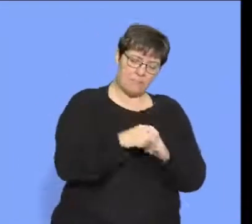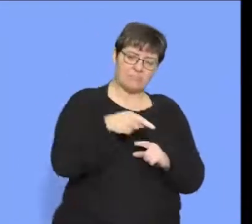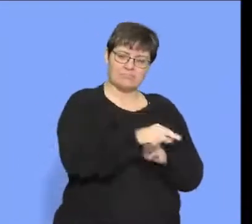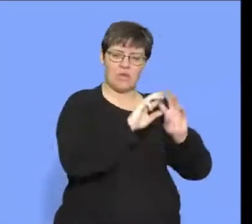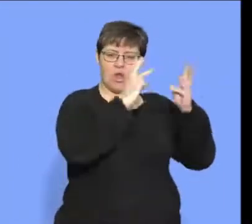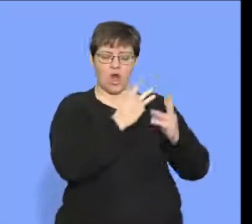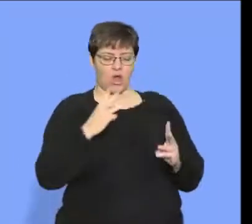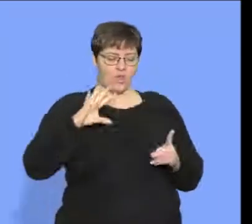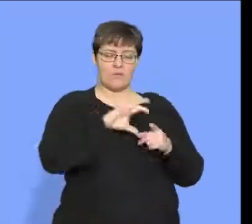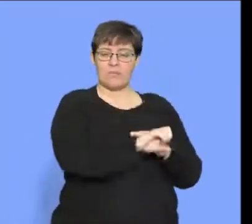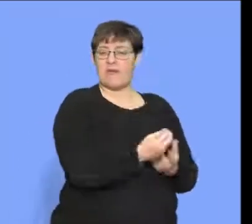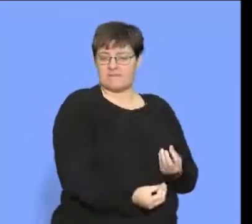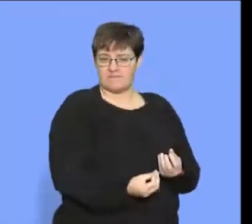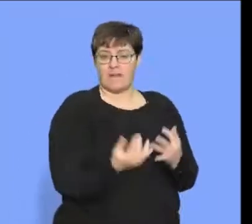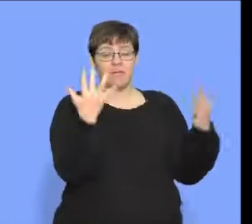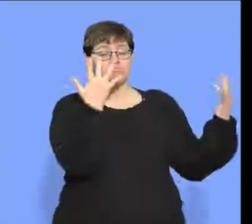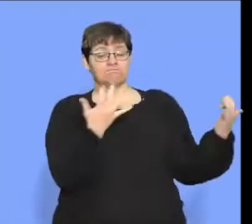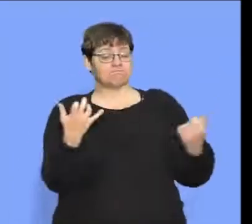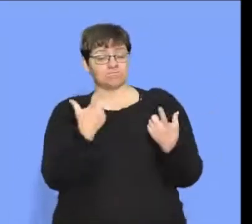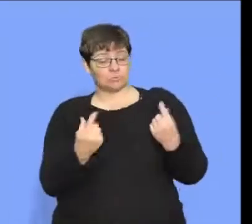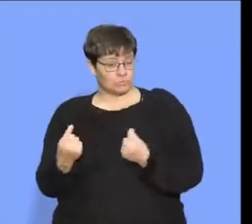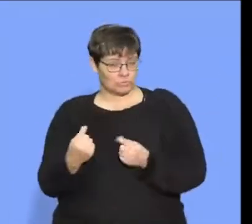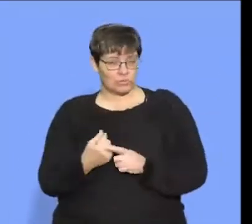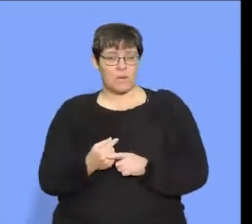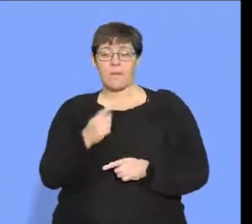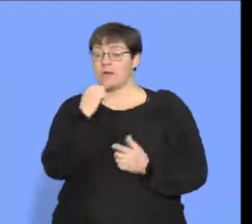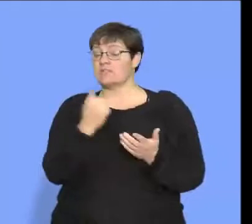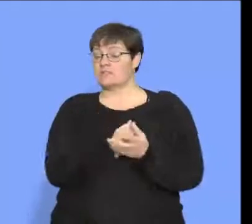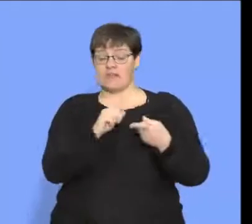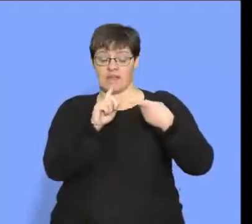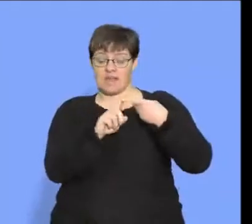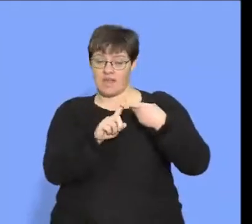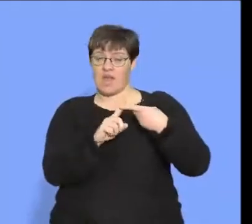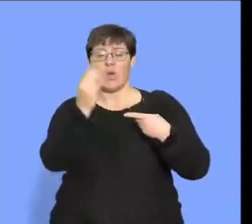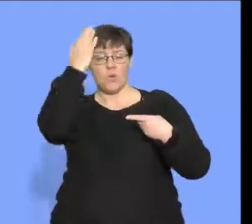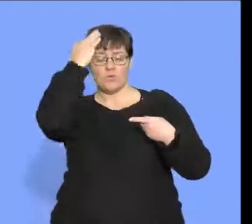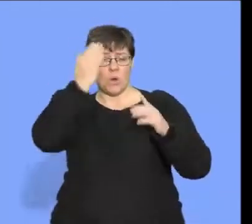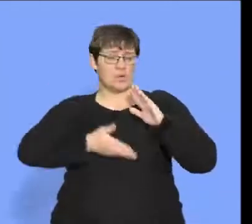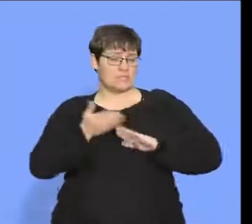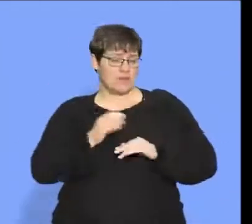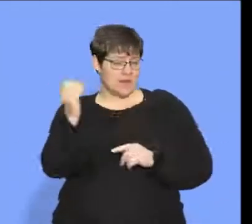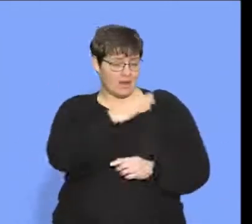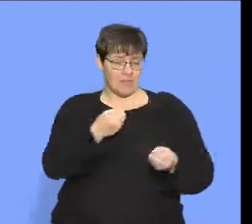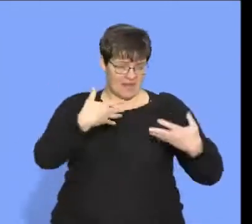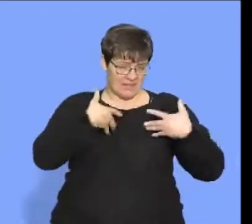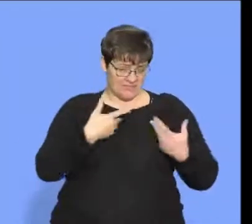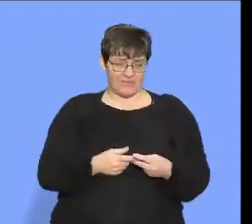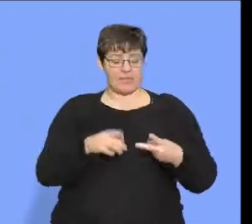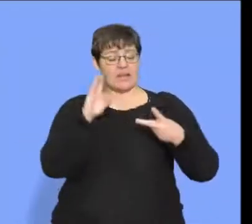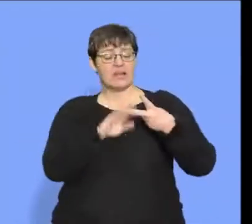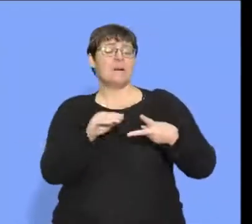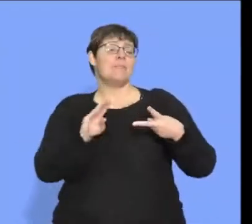the Earth? To do this calculation, we have to A, know the speed of light, which we've been